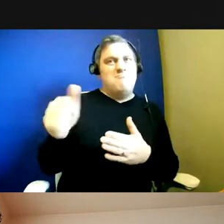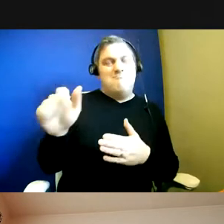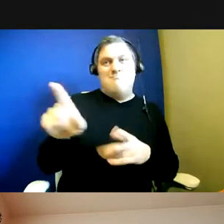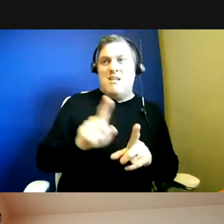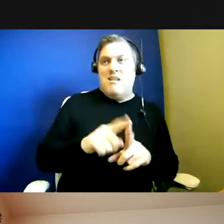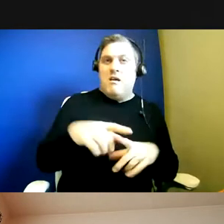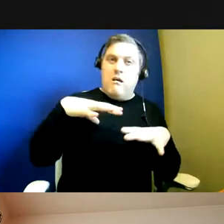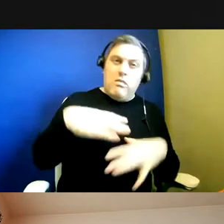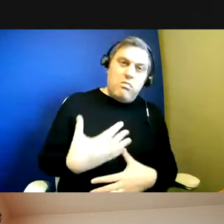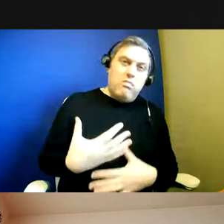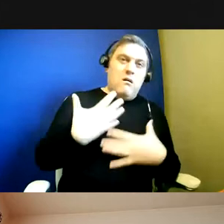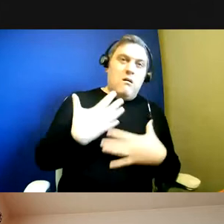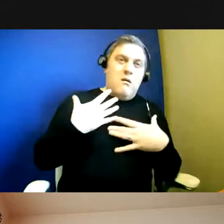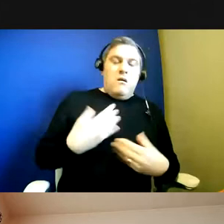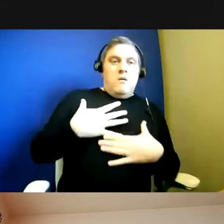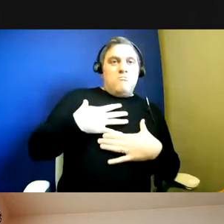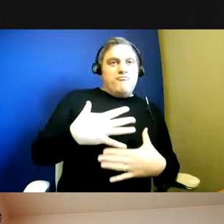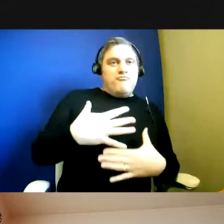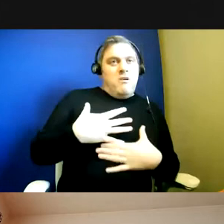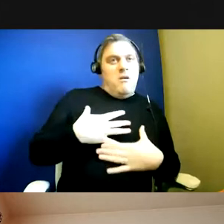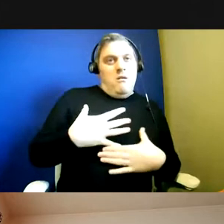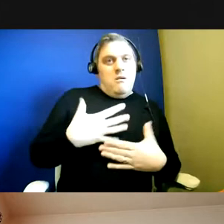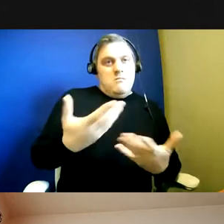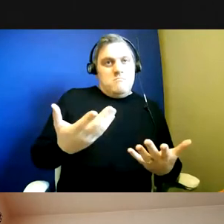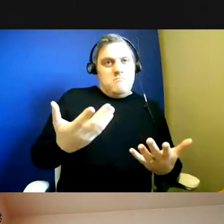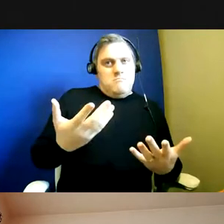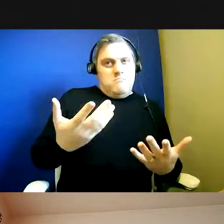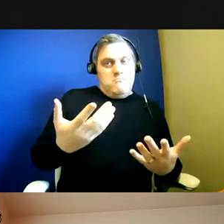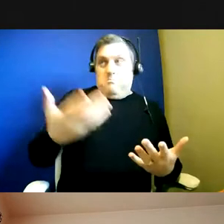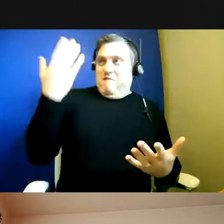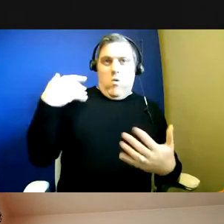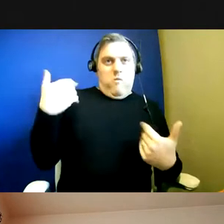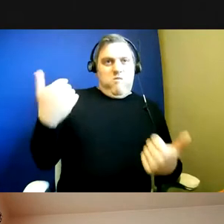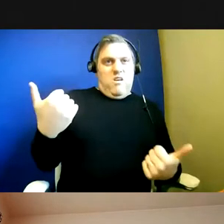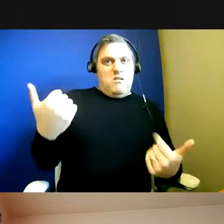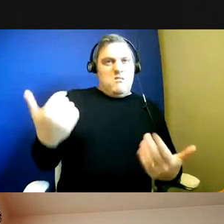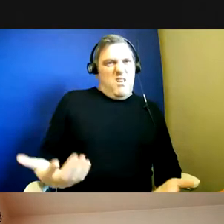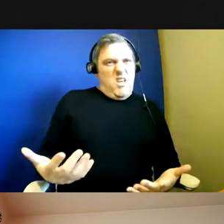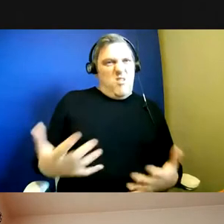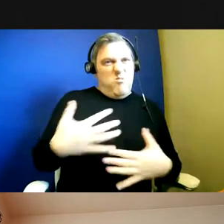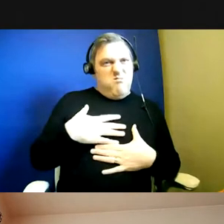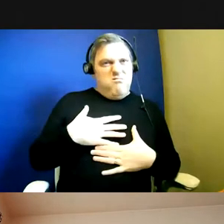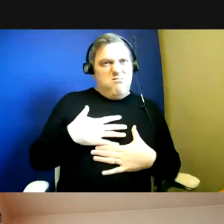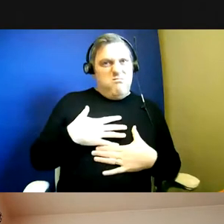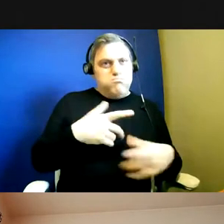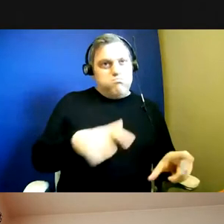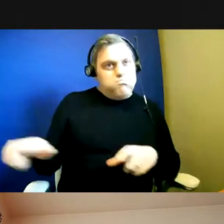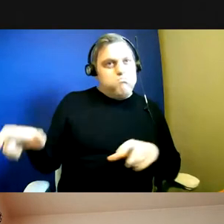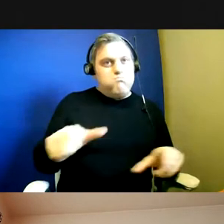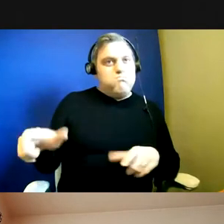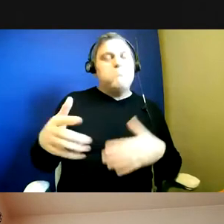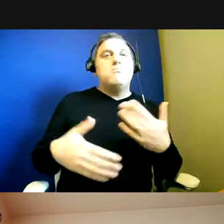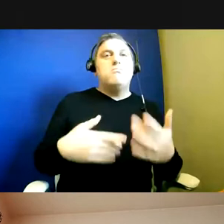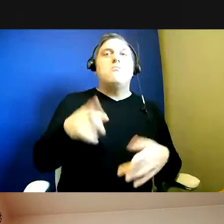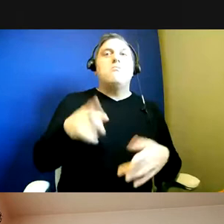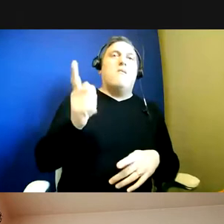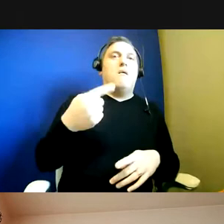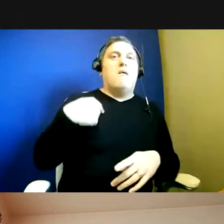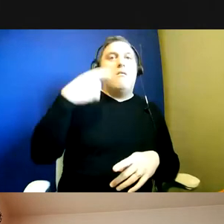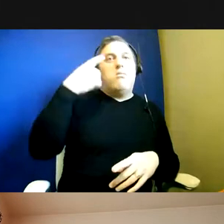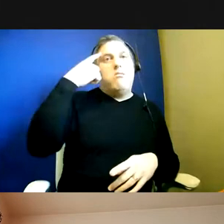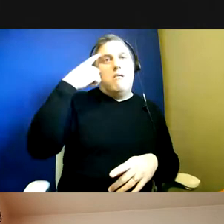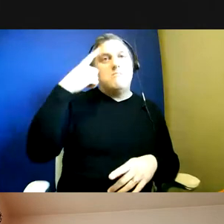the tiredness and the shortness of breath and so forth, that they didn't have before, then and those are ongoing, then that's the sort of person that I